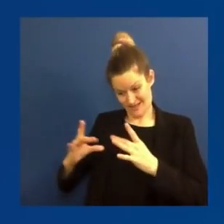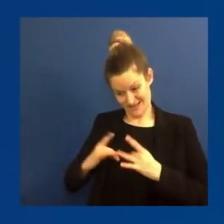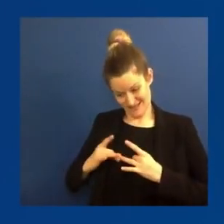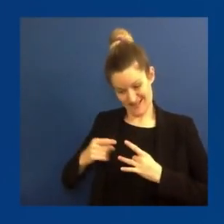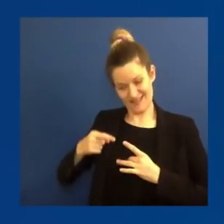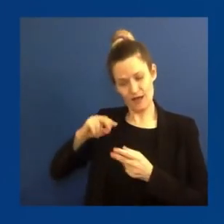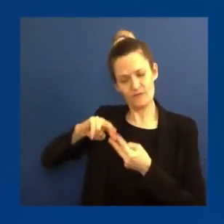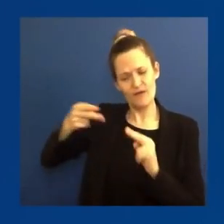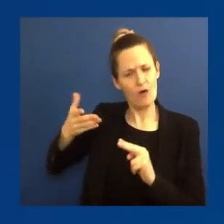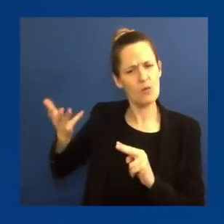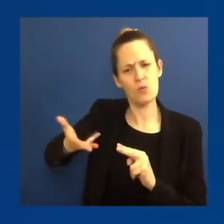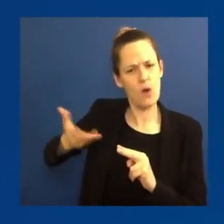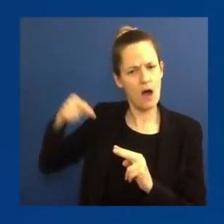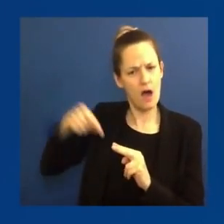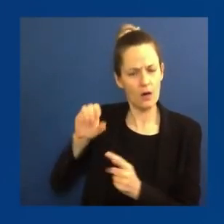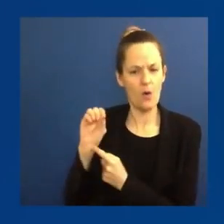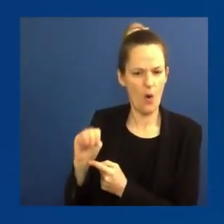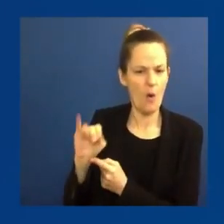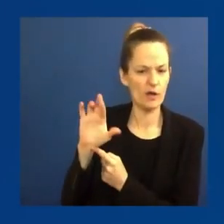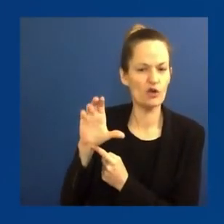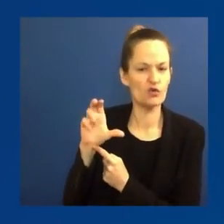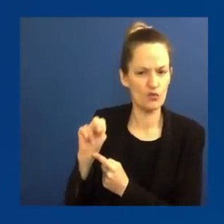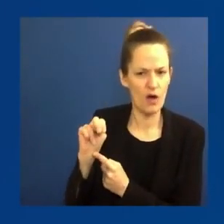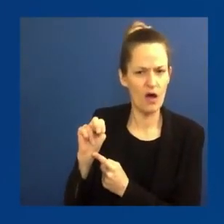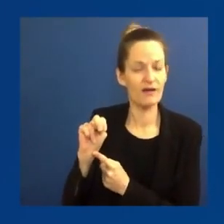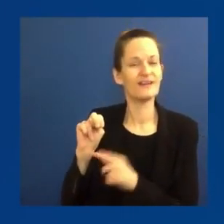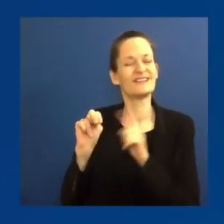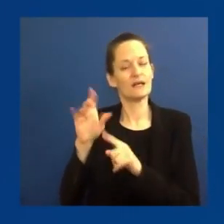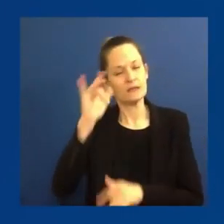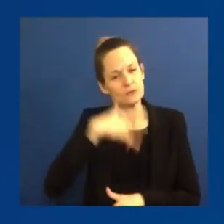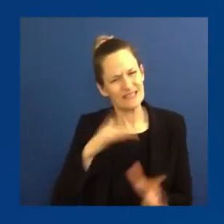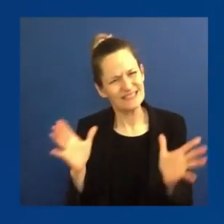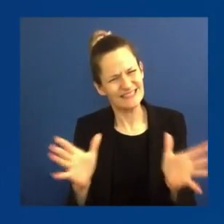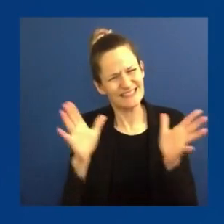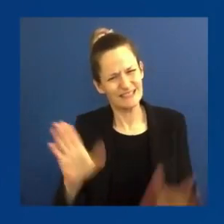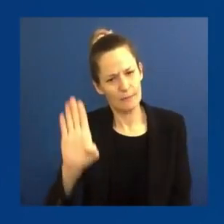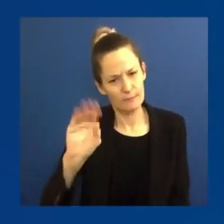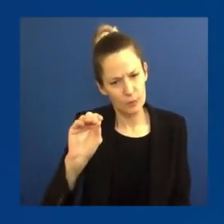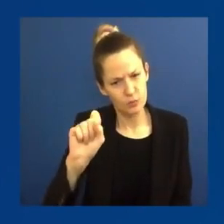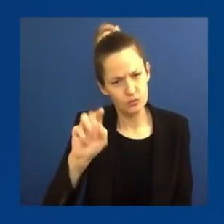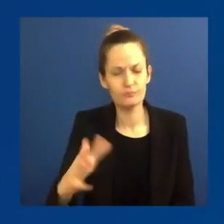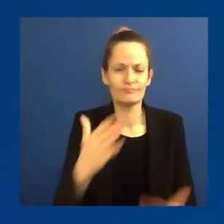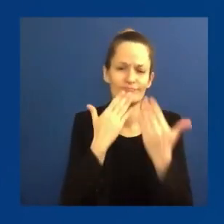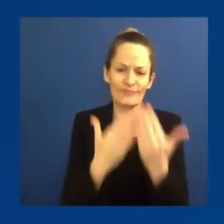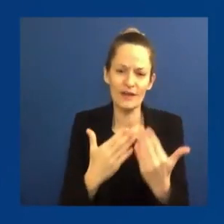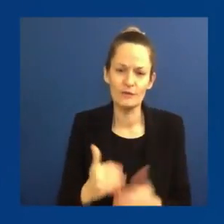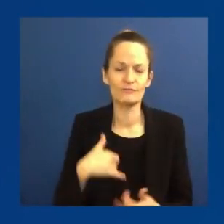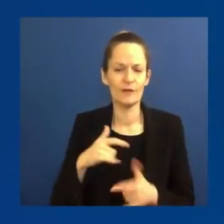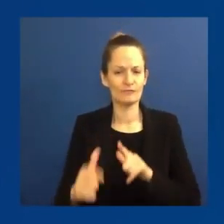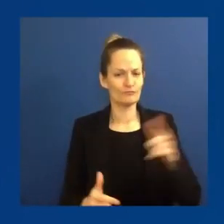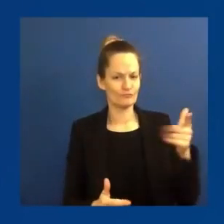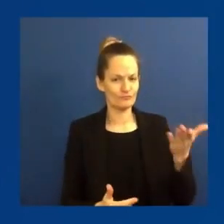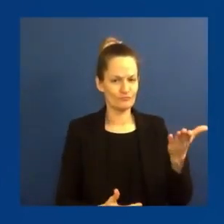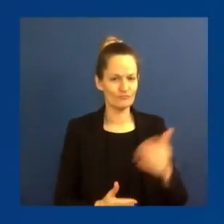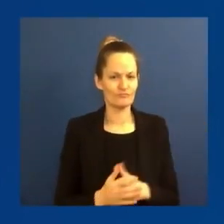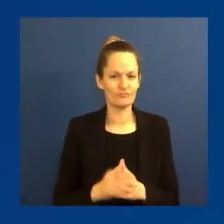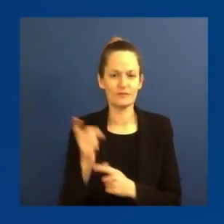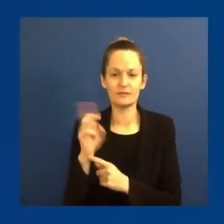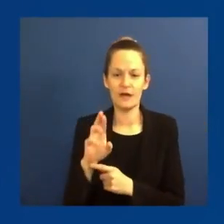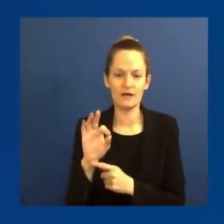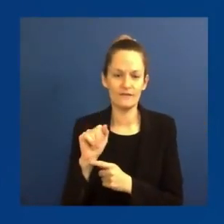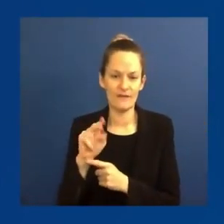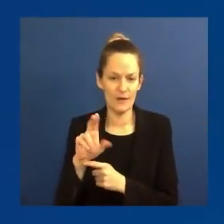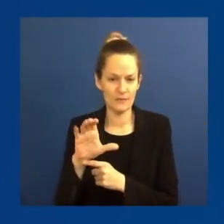you. I'll now turn things over to Dr. Fauci. Thank you very much, Dr. Walensky. What I'd like to do over the next several minutes is to